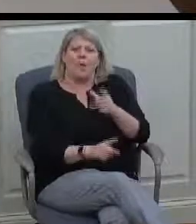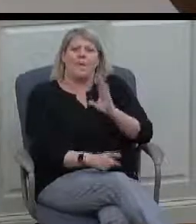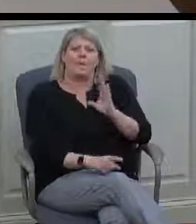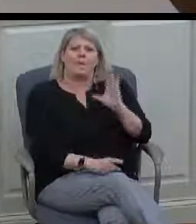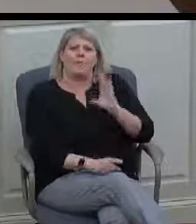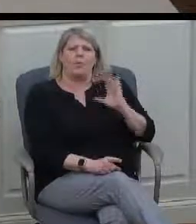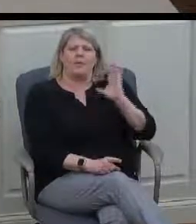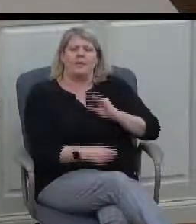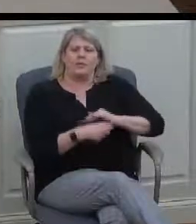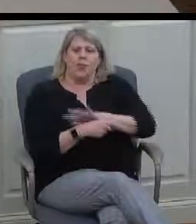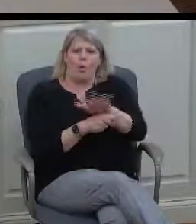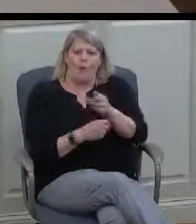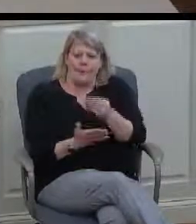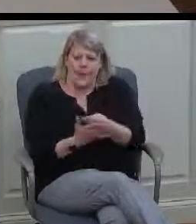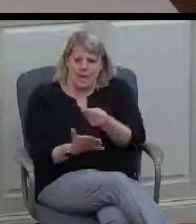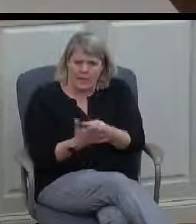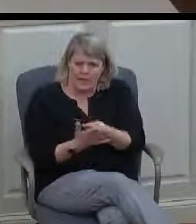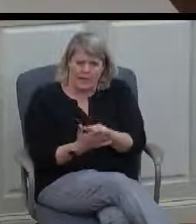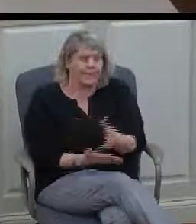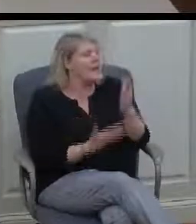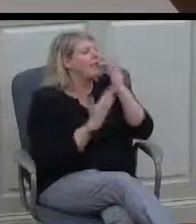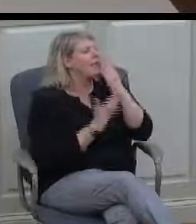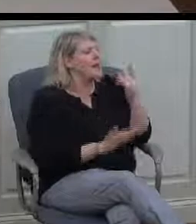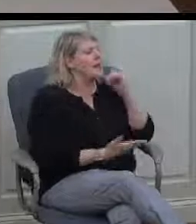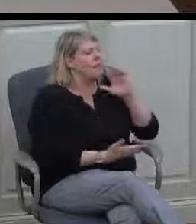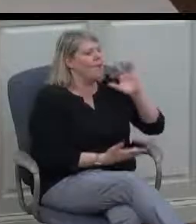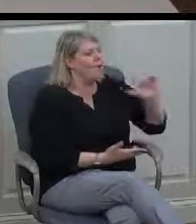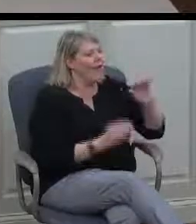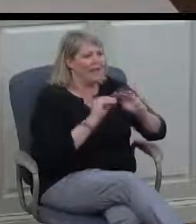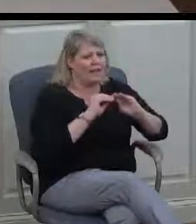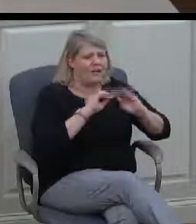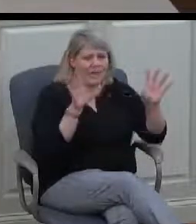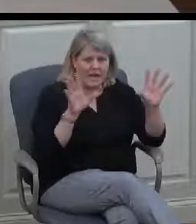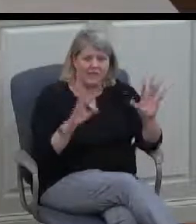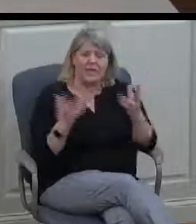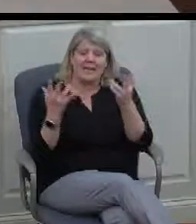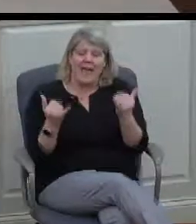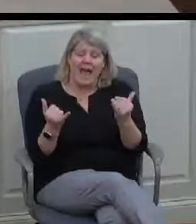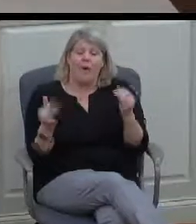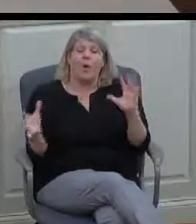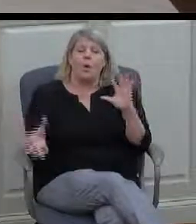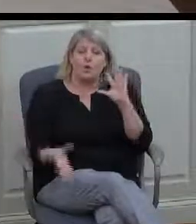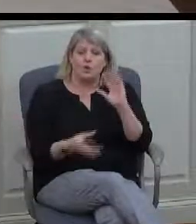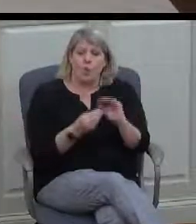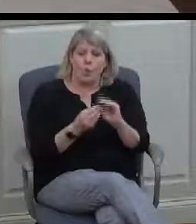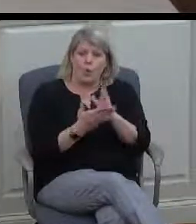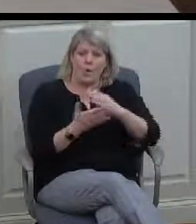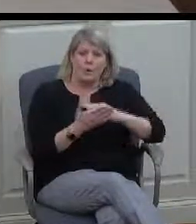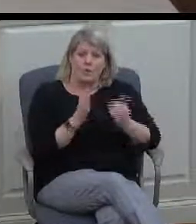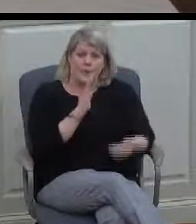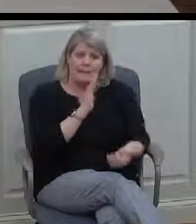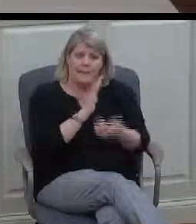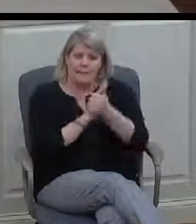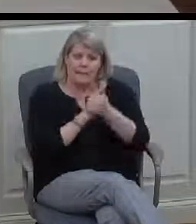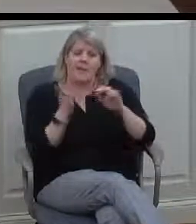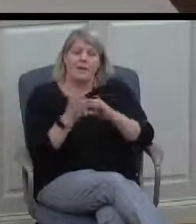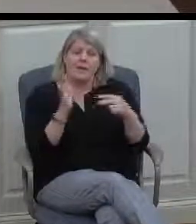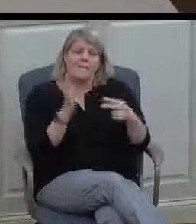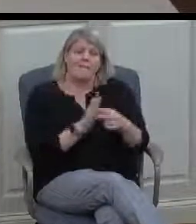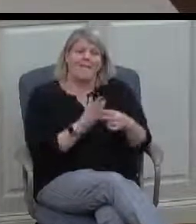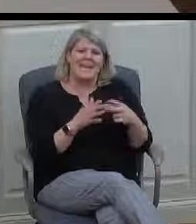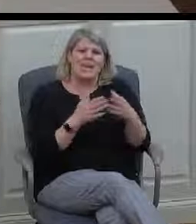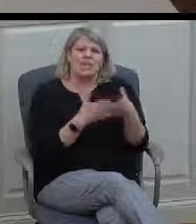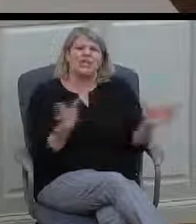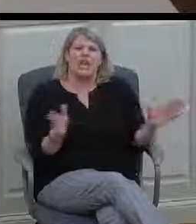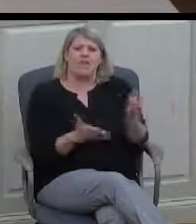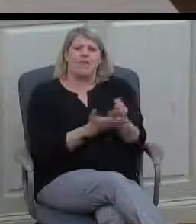received. Thanks for that information and clarification. So the total budget amendment would be raising the general fund appropriation